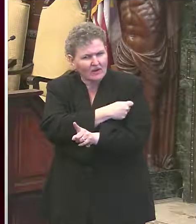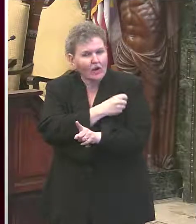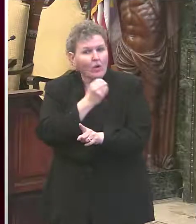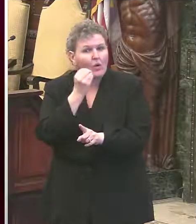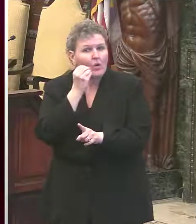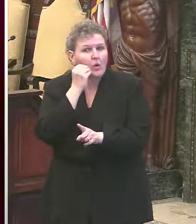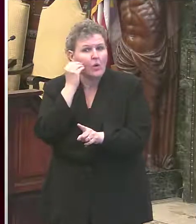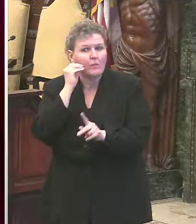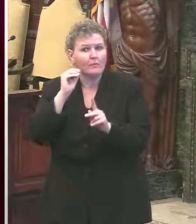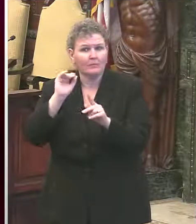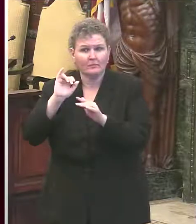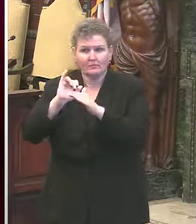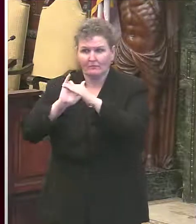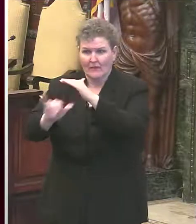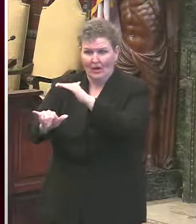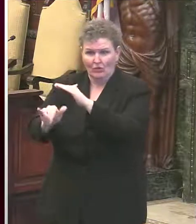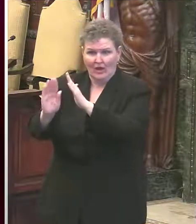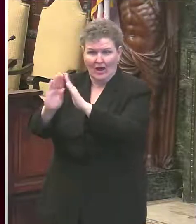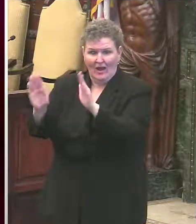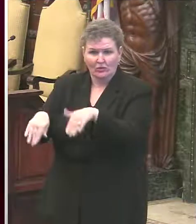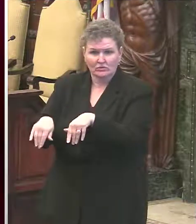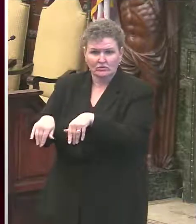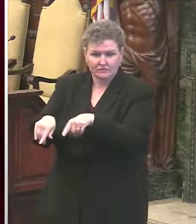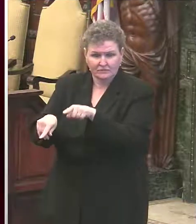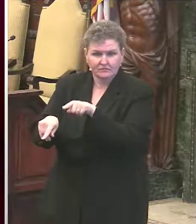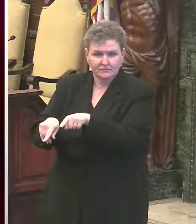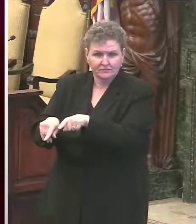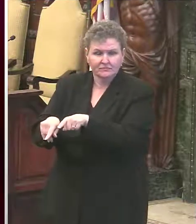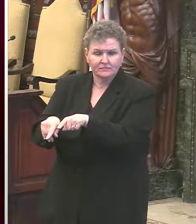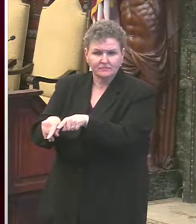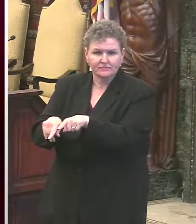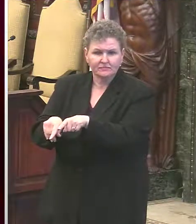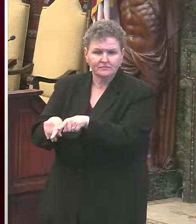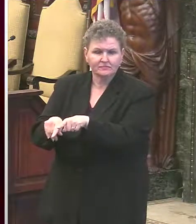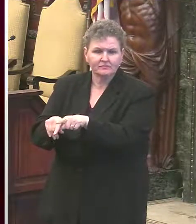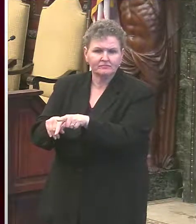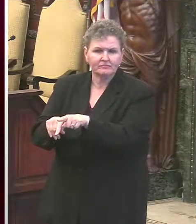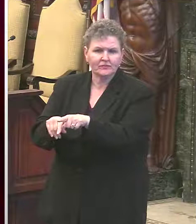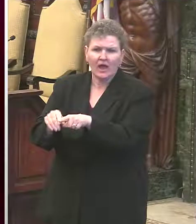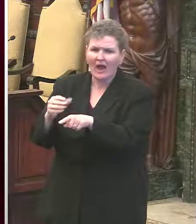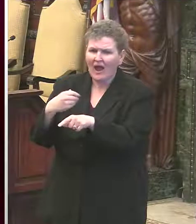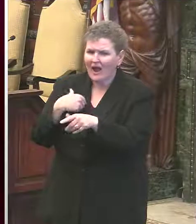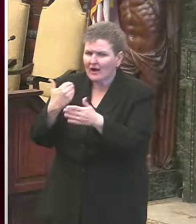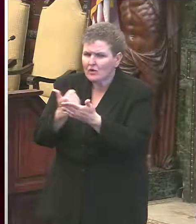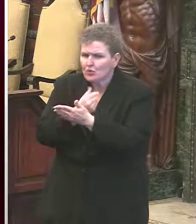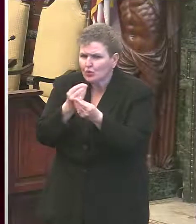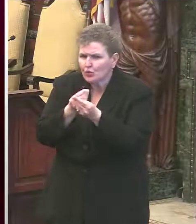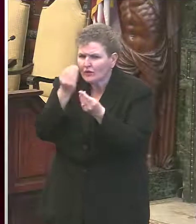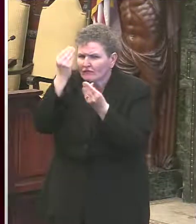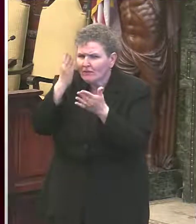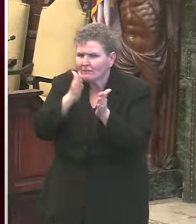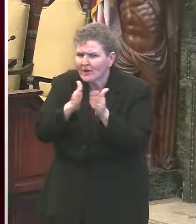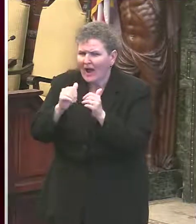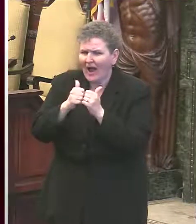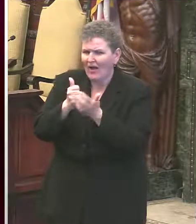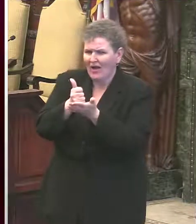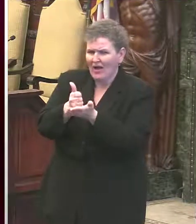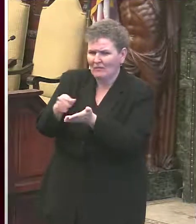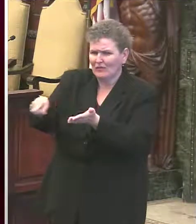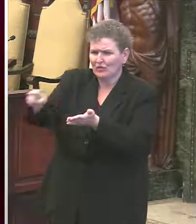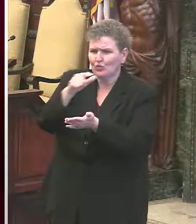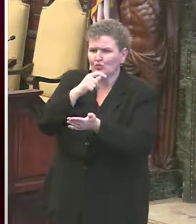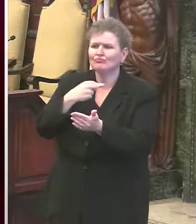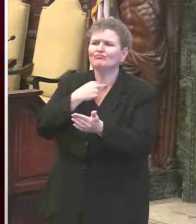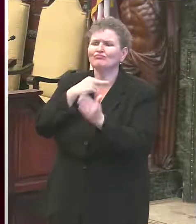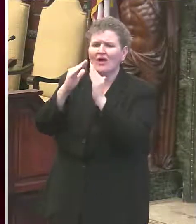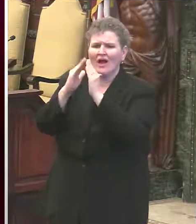people. Is there an update to what's being planned to help them out? Or